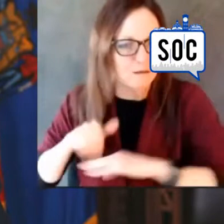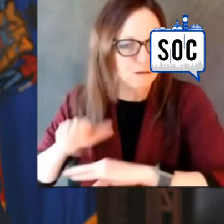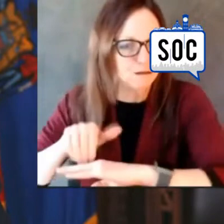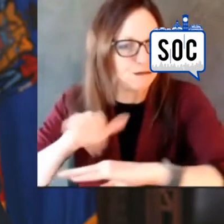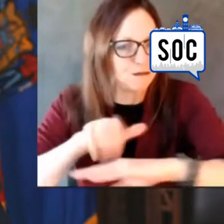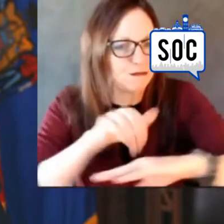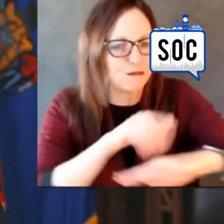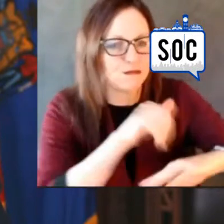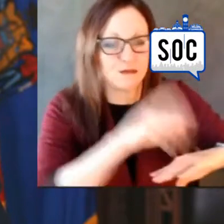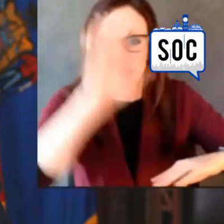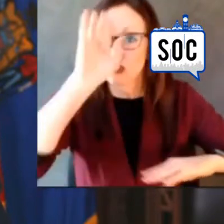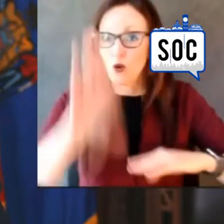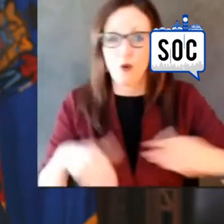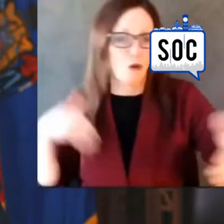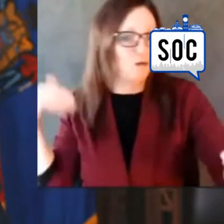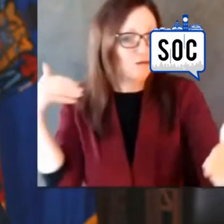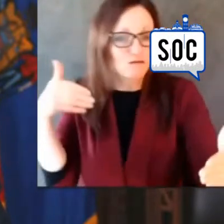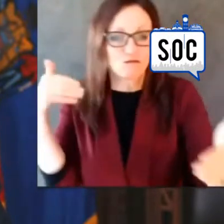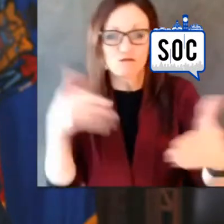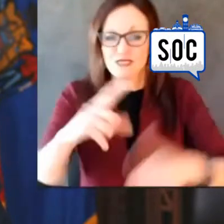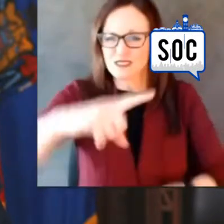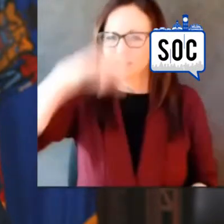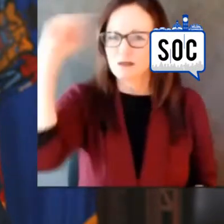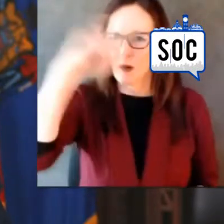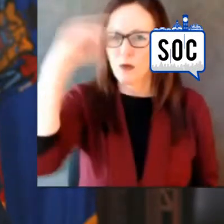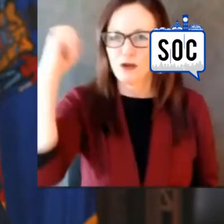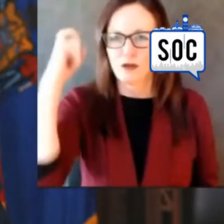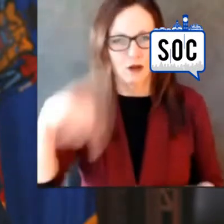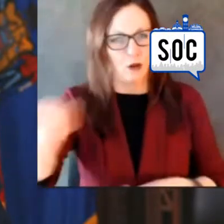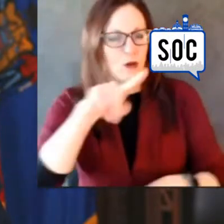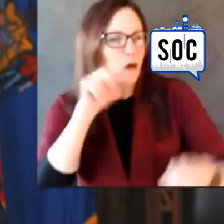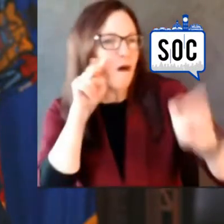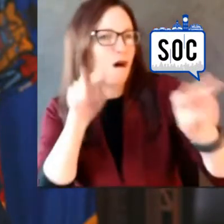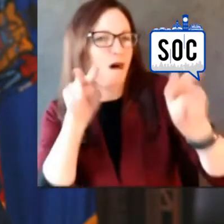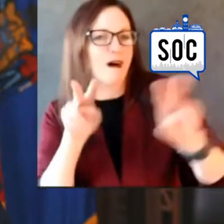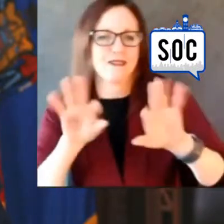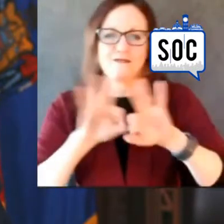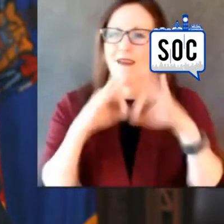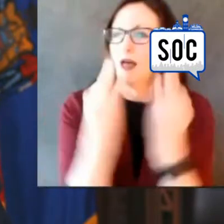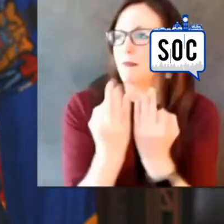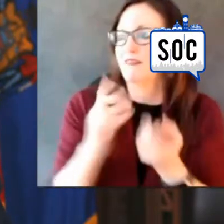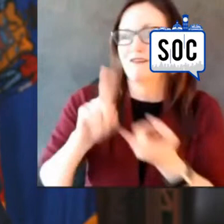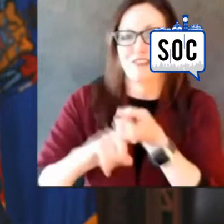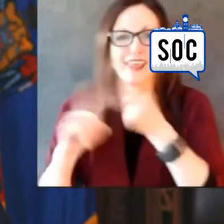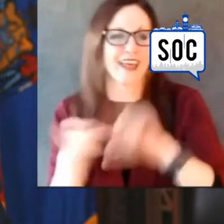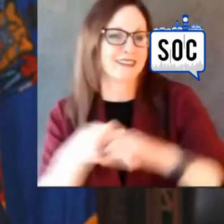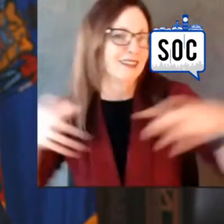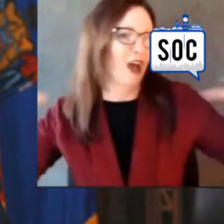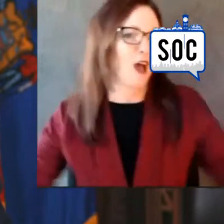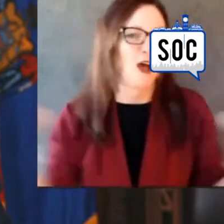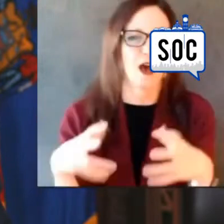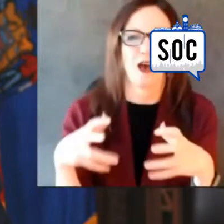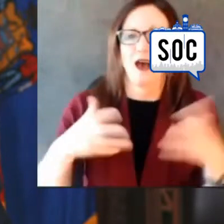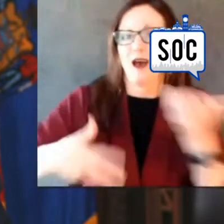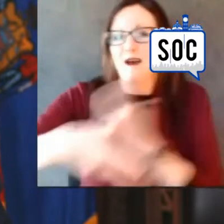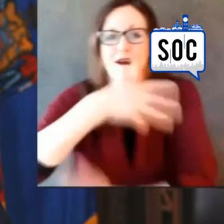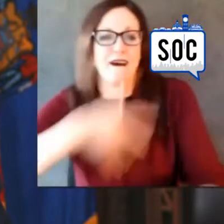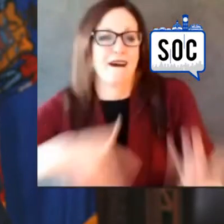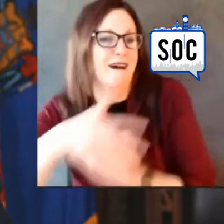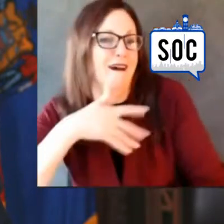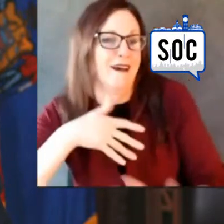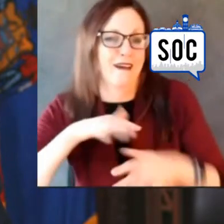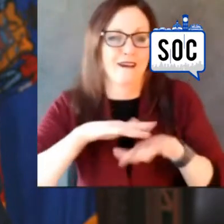events we all miss safely. Whether it's a summer family reunion, a concert with your favorite band, 4th of